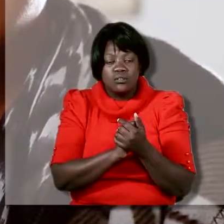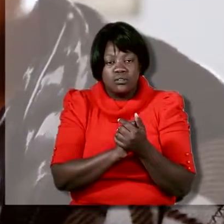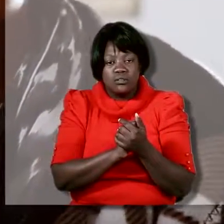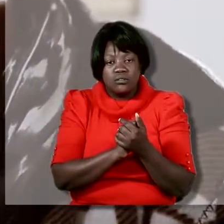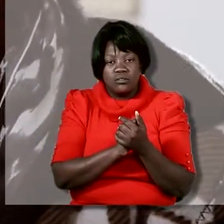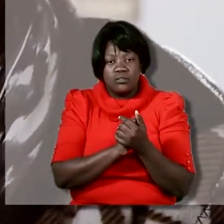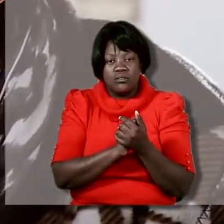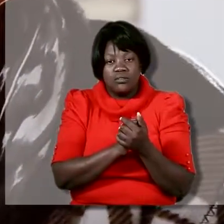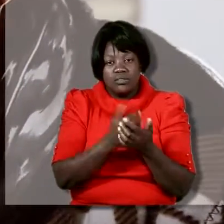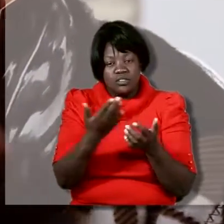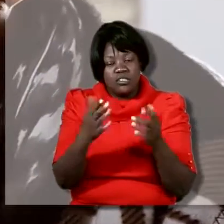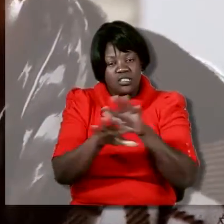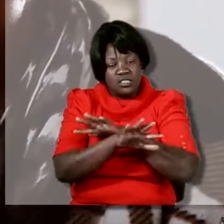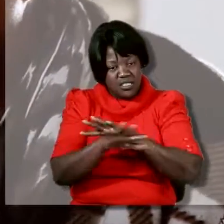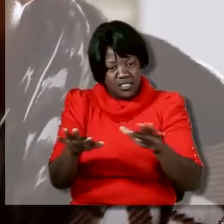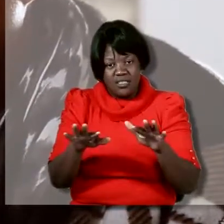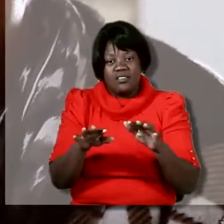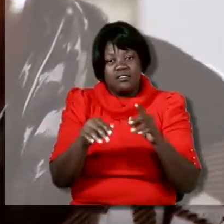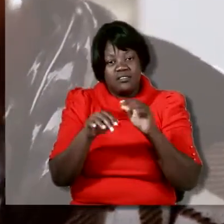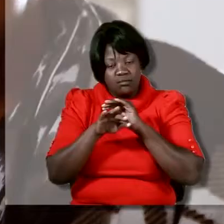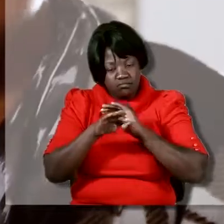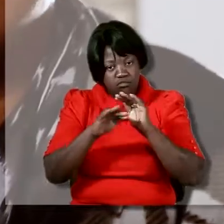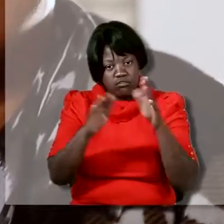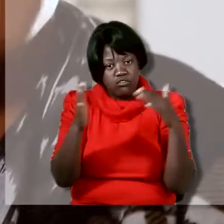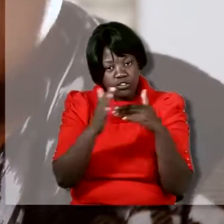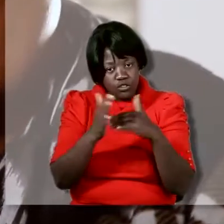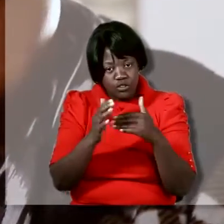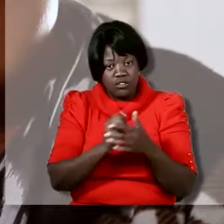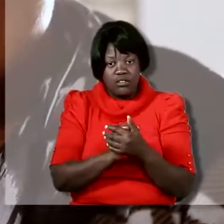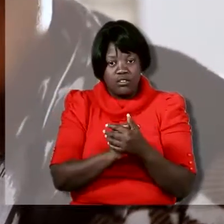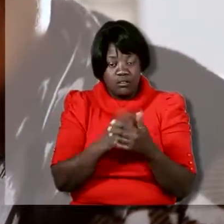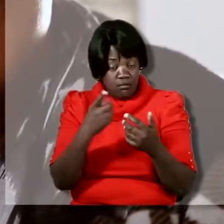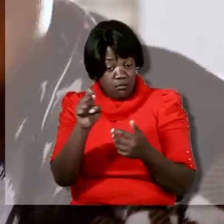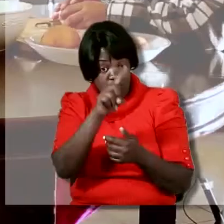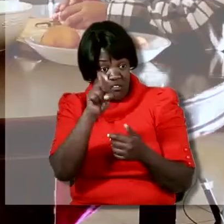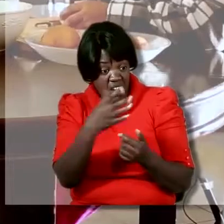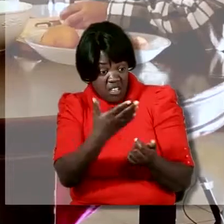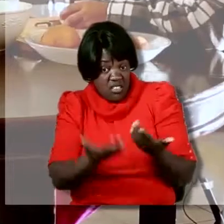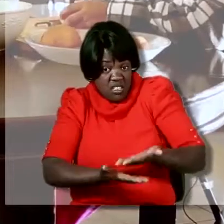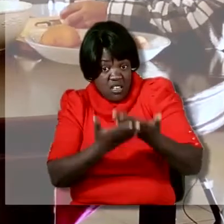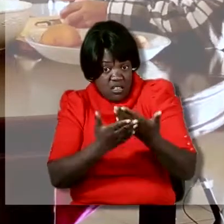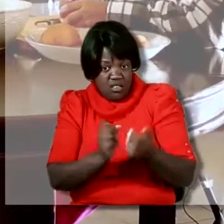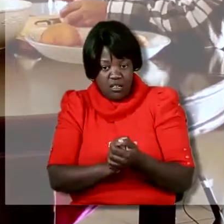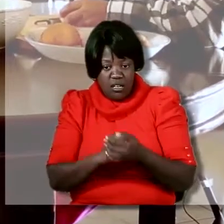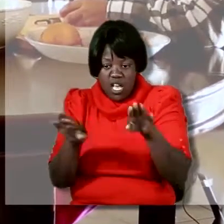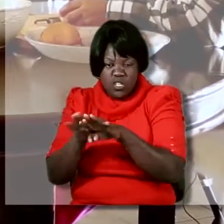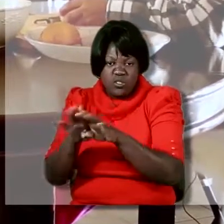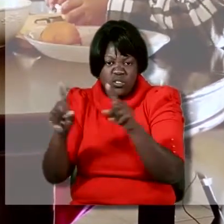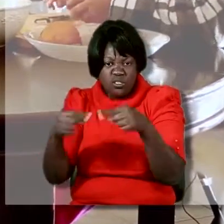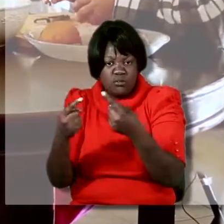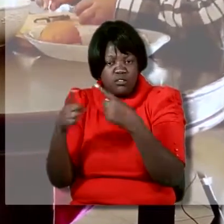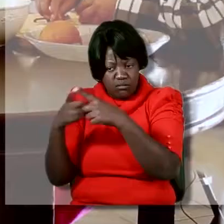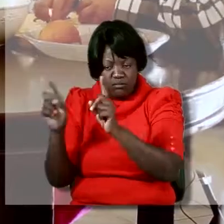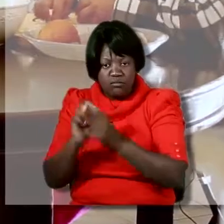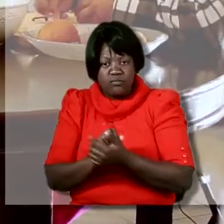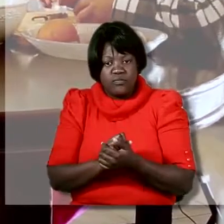teaching mode. Hey, you asked for this. I could have been doing something else. Now, there's a mountain of washing waiting to